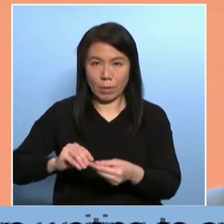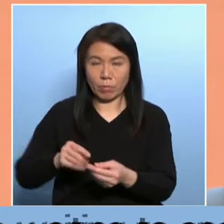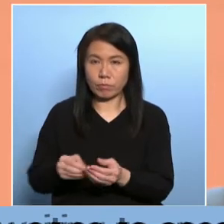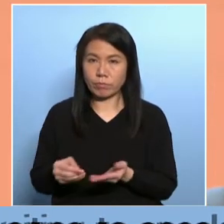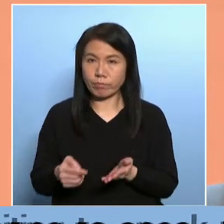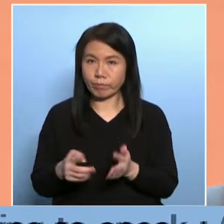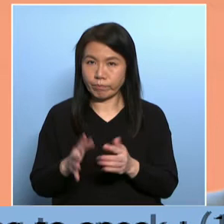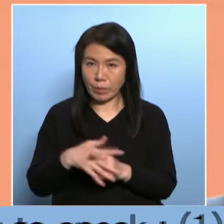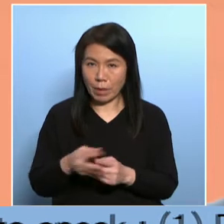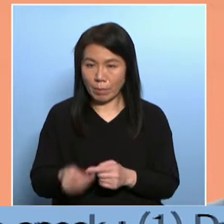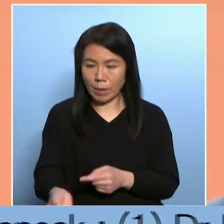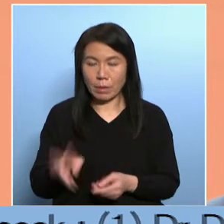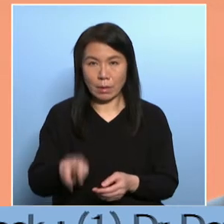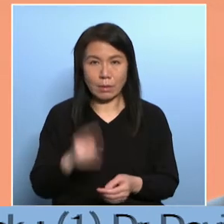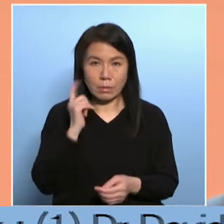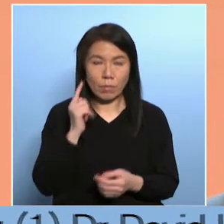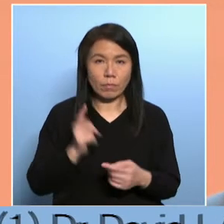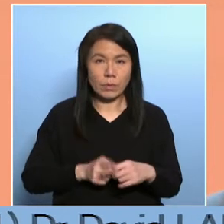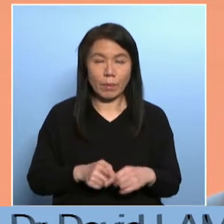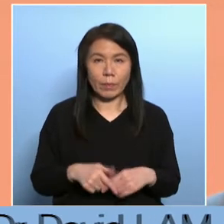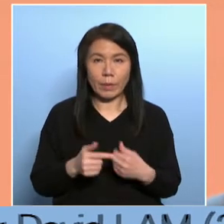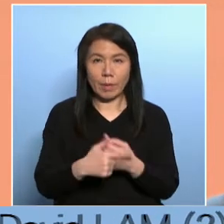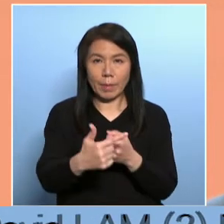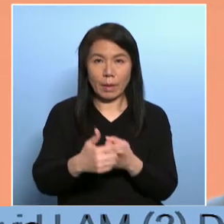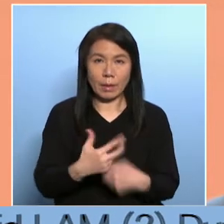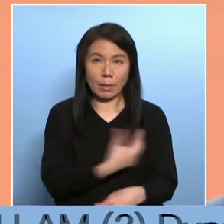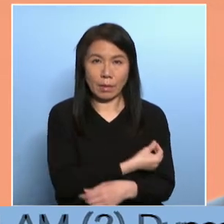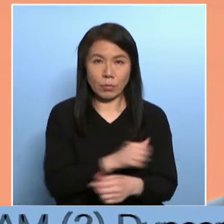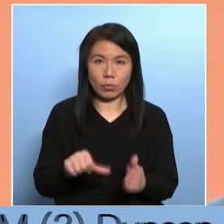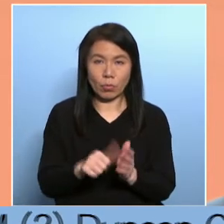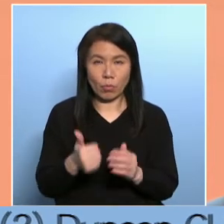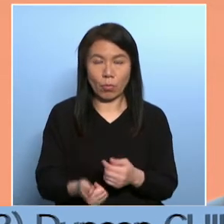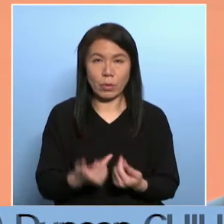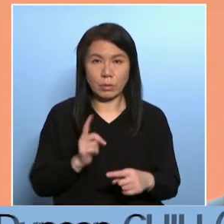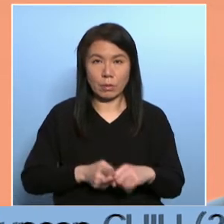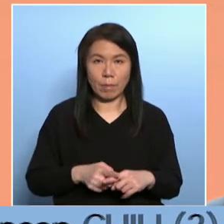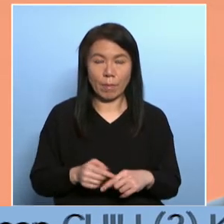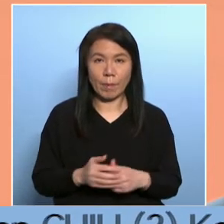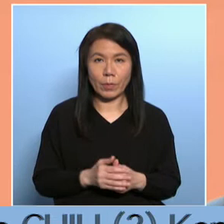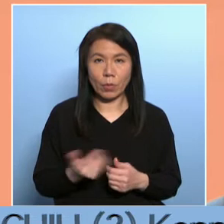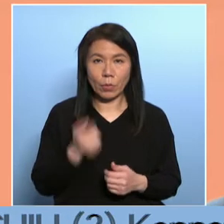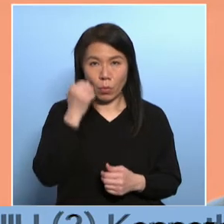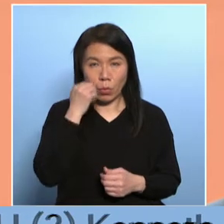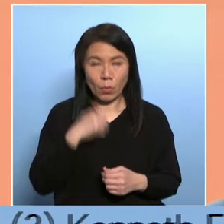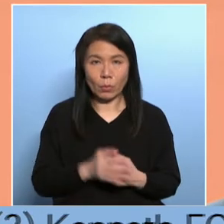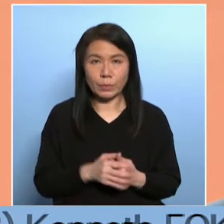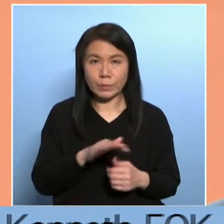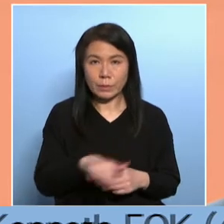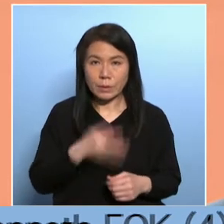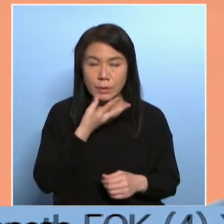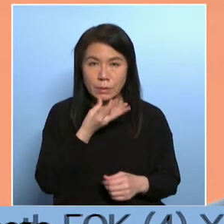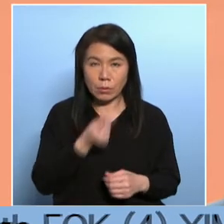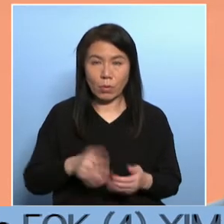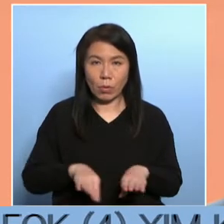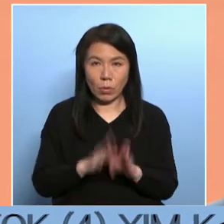also try to adopt the carrot and stick approach by giving them fixed penalty tickets. And also for elders,